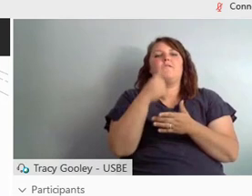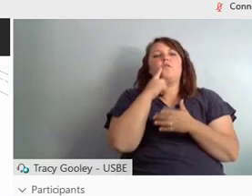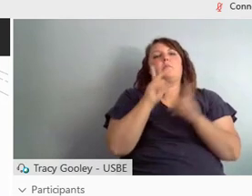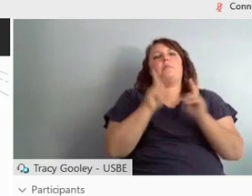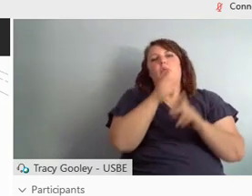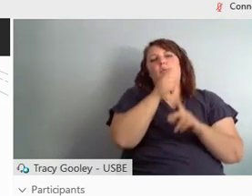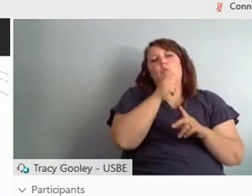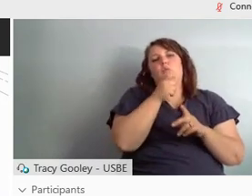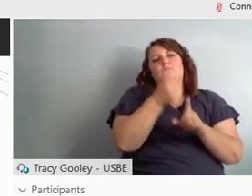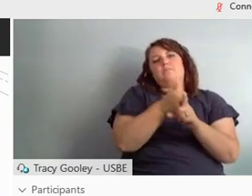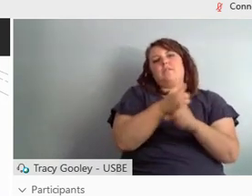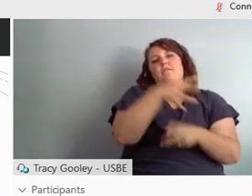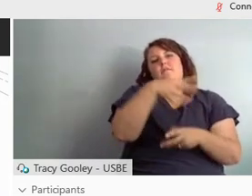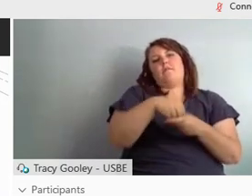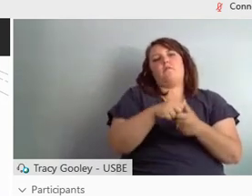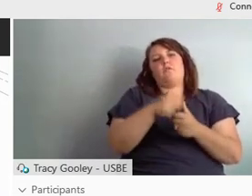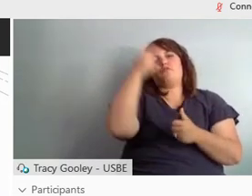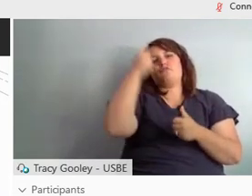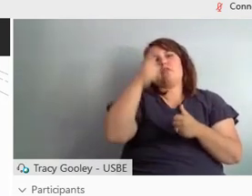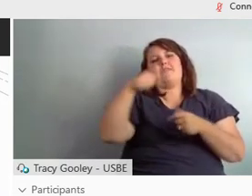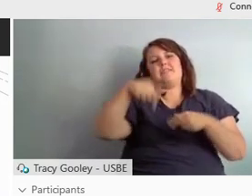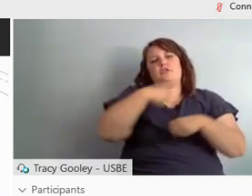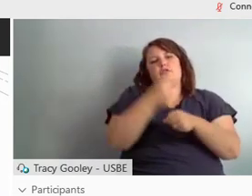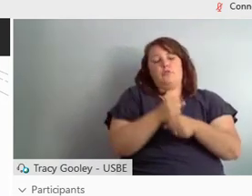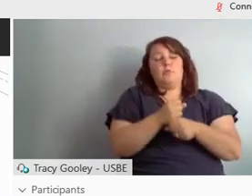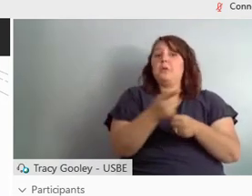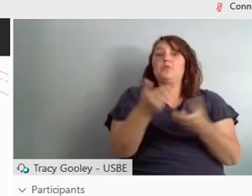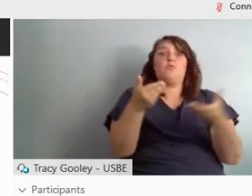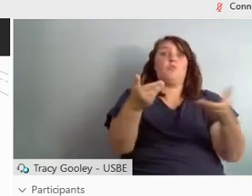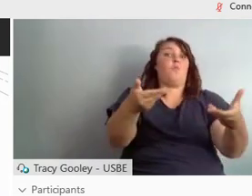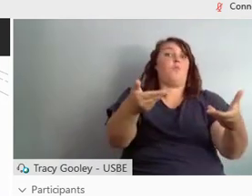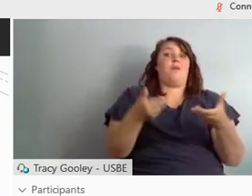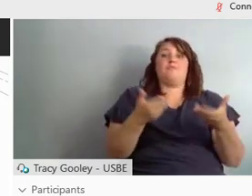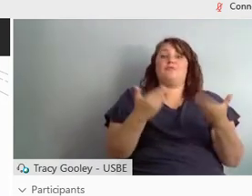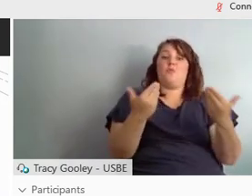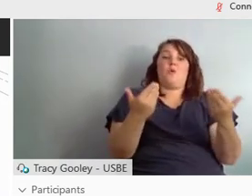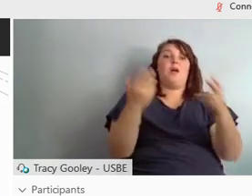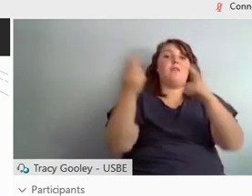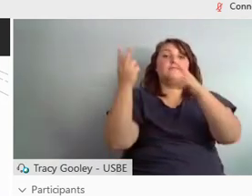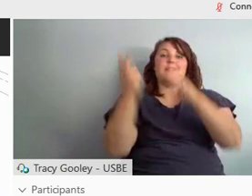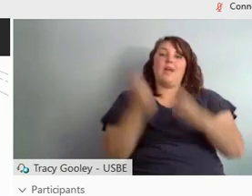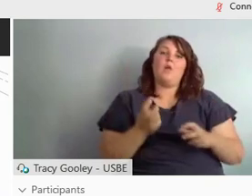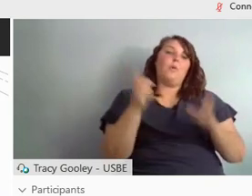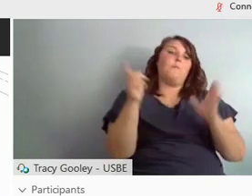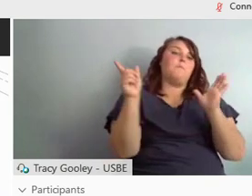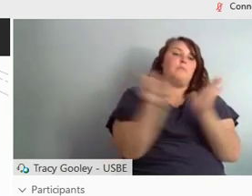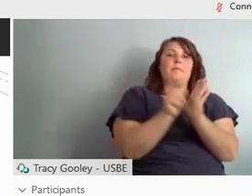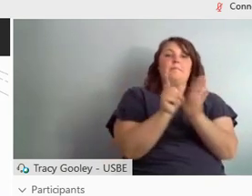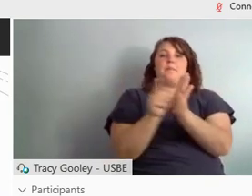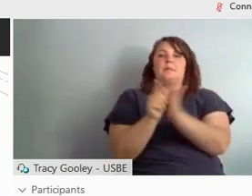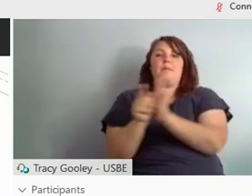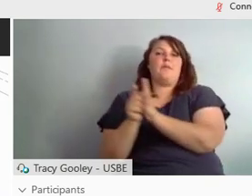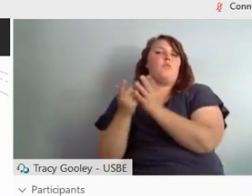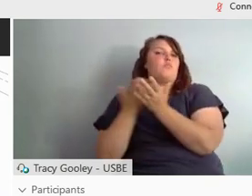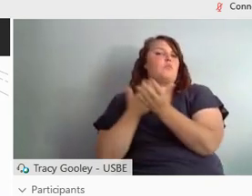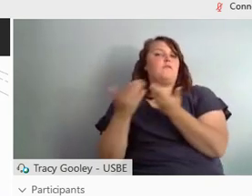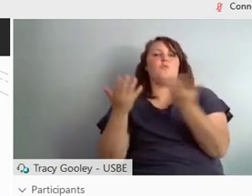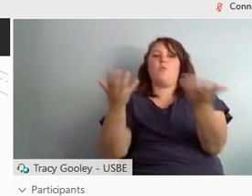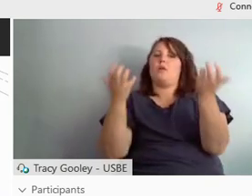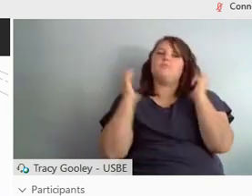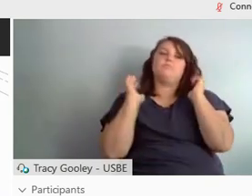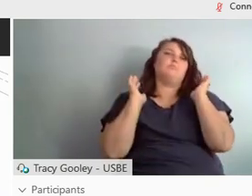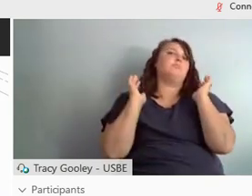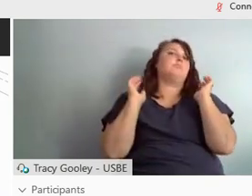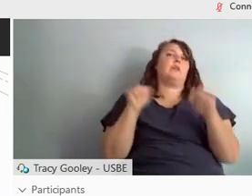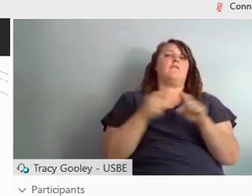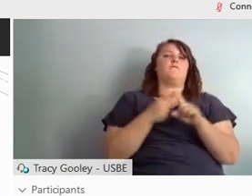to share with the grant participants for this year. But you are more than welcome to download and print as many copies as you